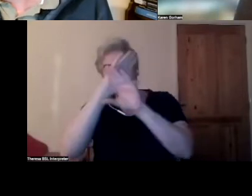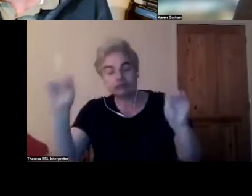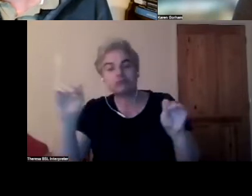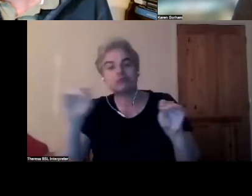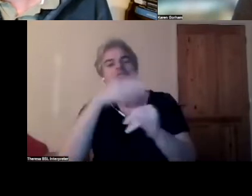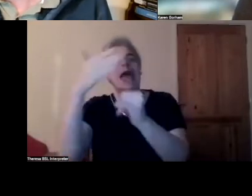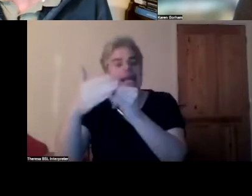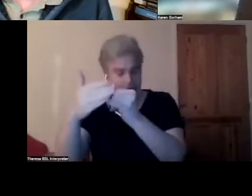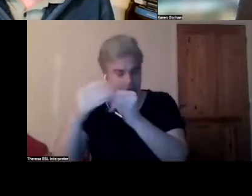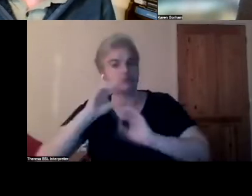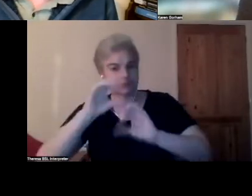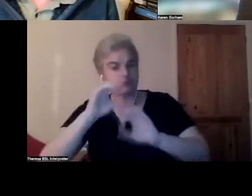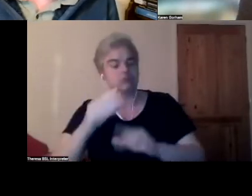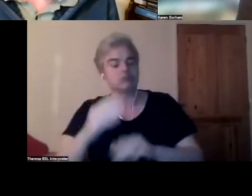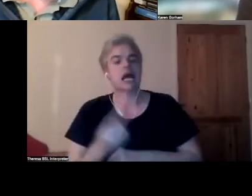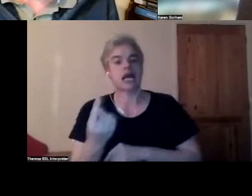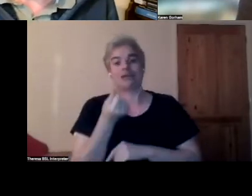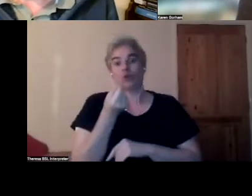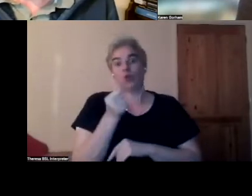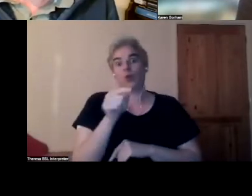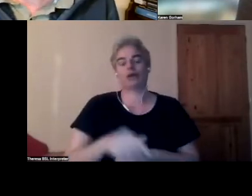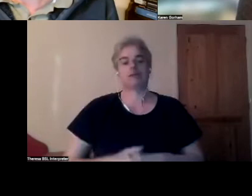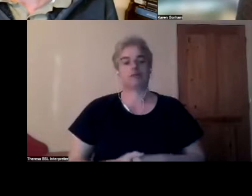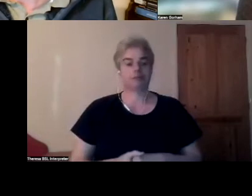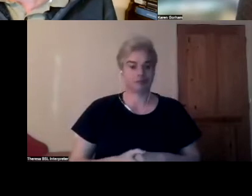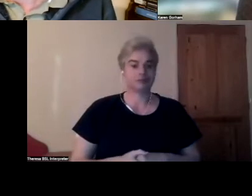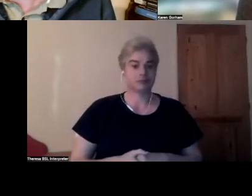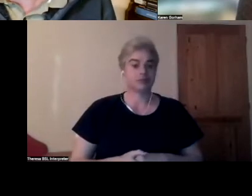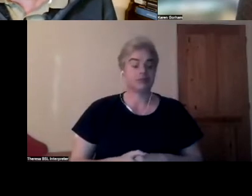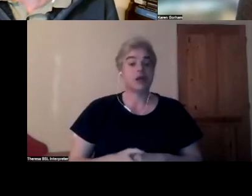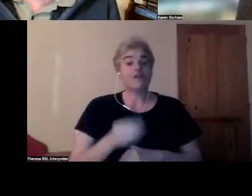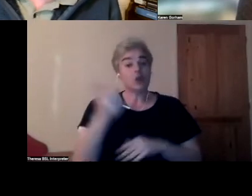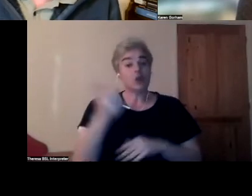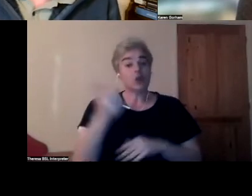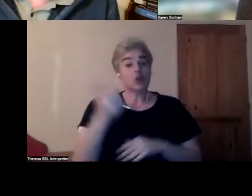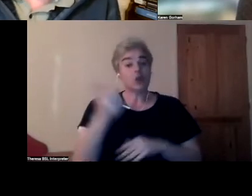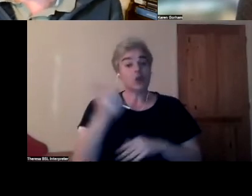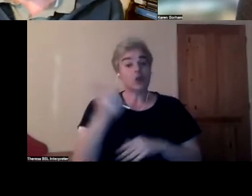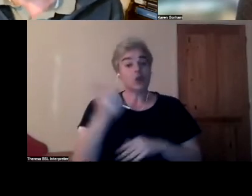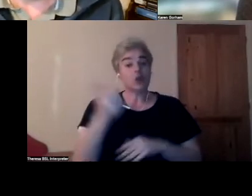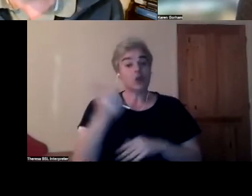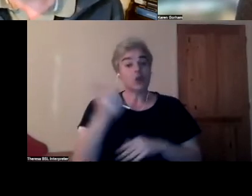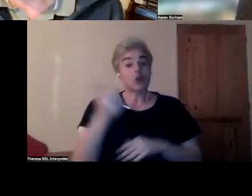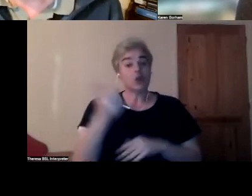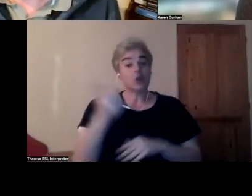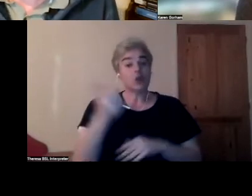end, coming up soon. A few practicalities before I do the proper introductions.